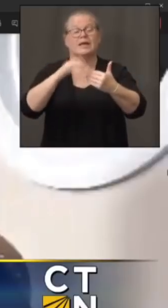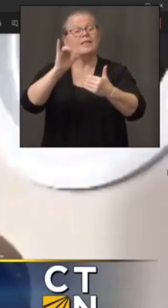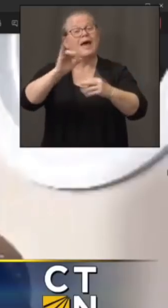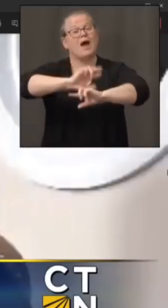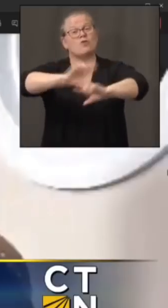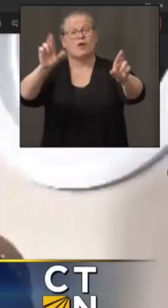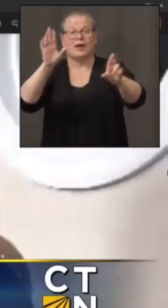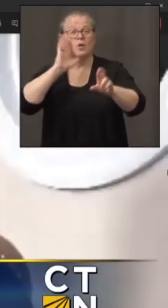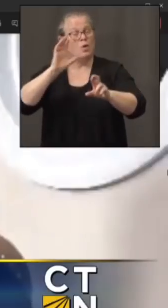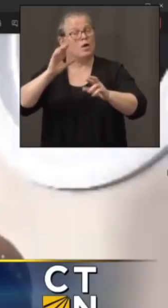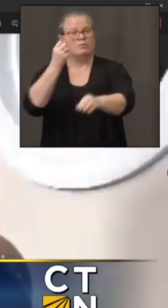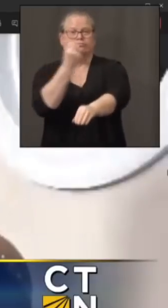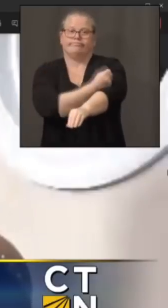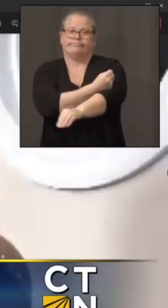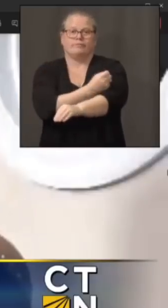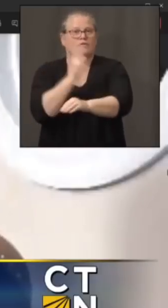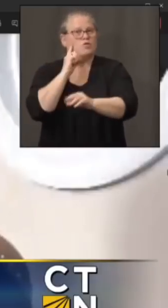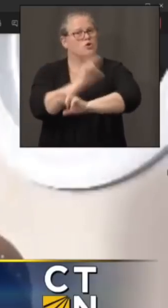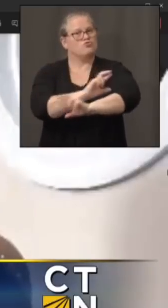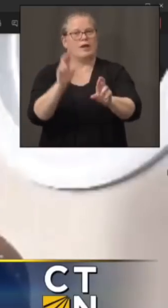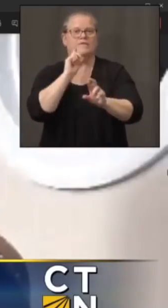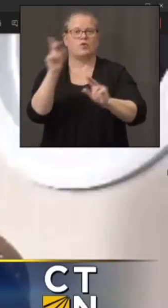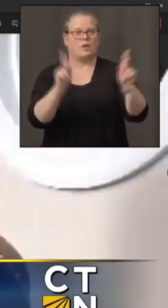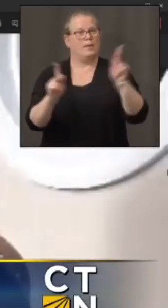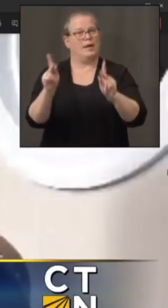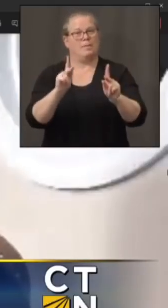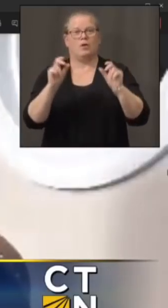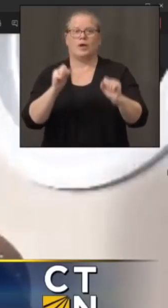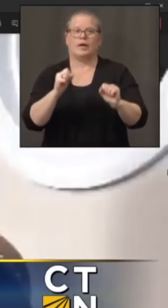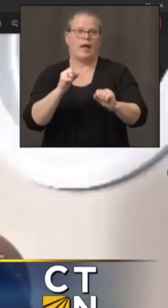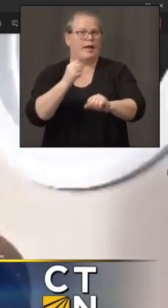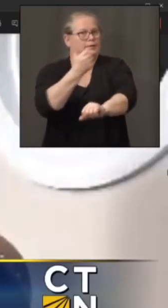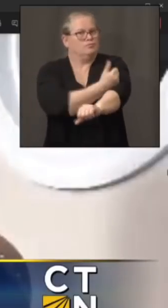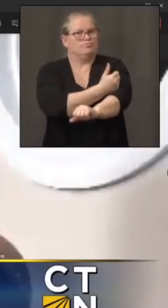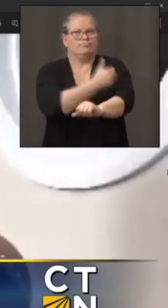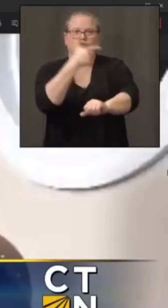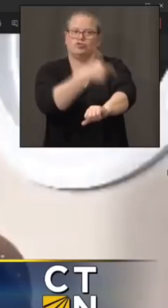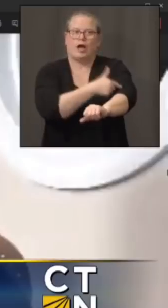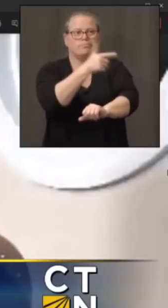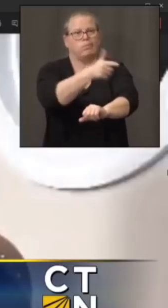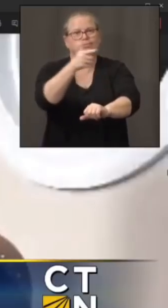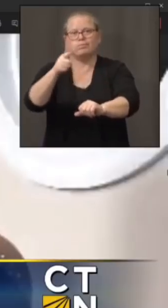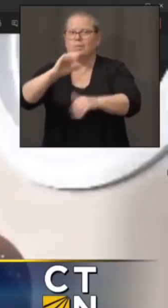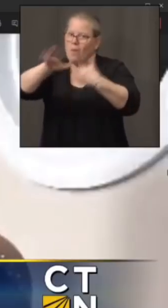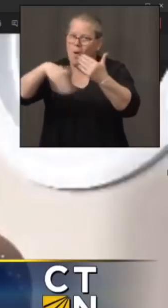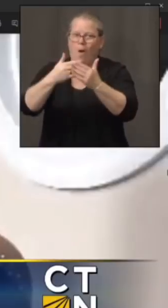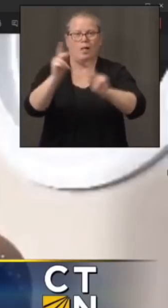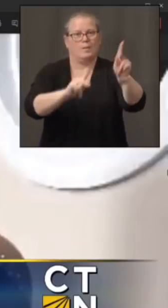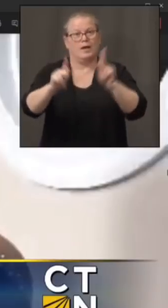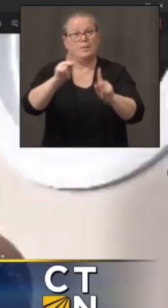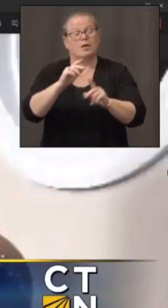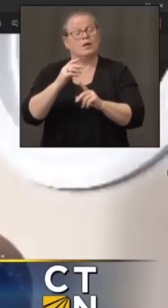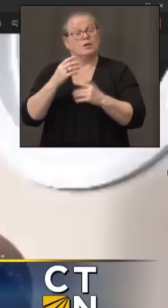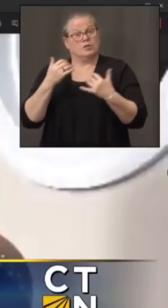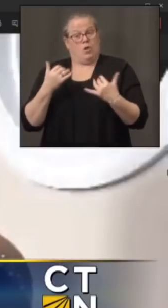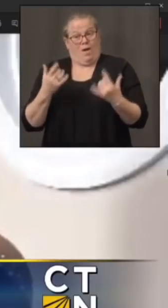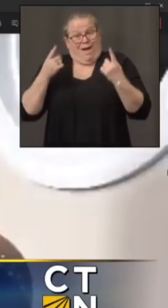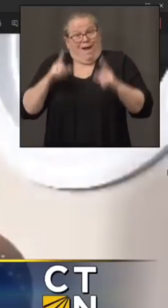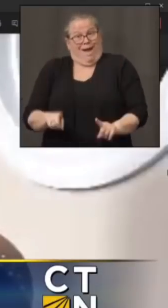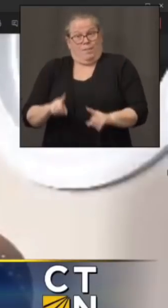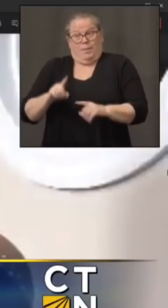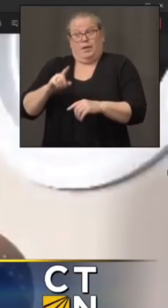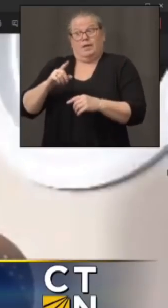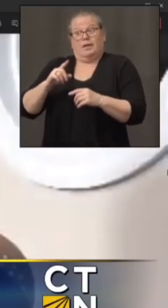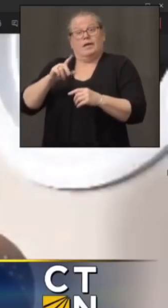the population. And if these vaccines maintain the level of efficacy that they've demonstrated in some of the early trials, we saw greater than 90% efficacy